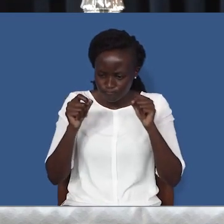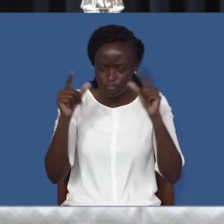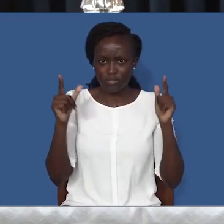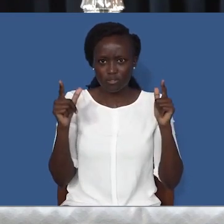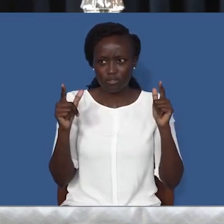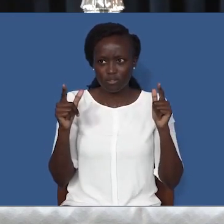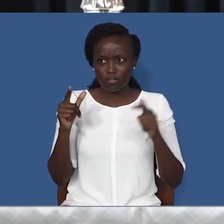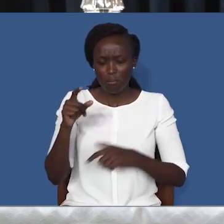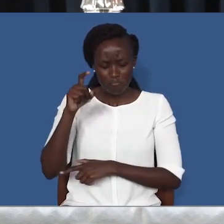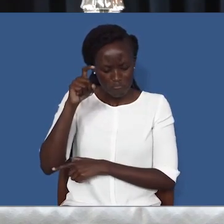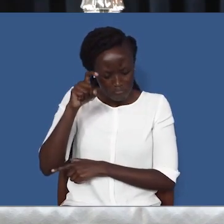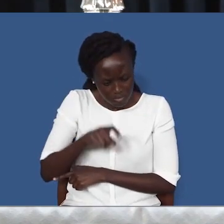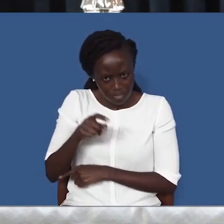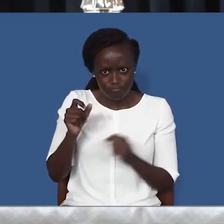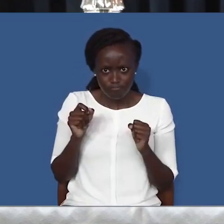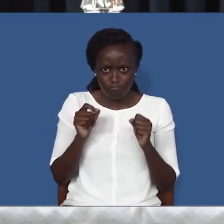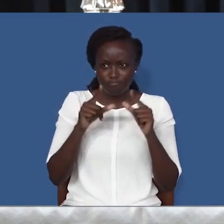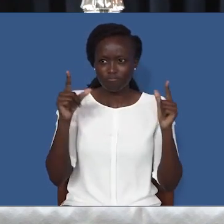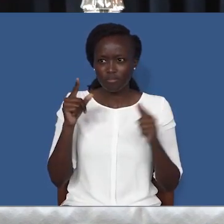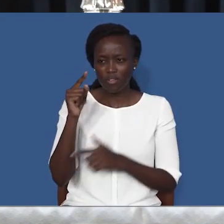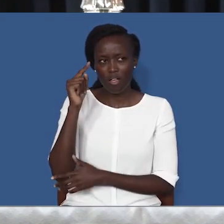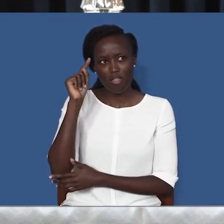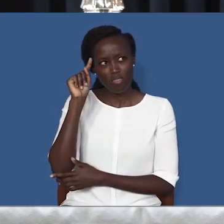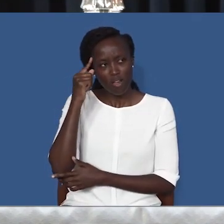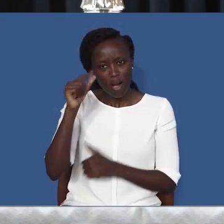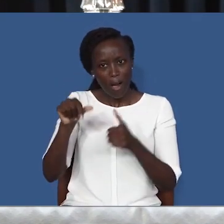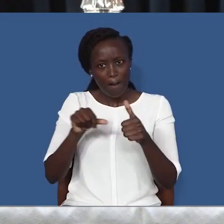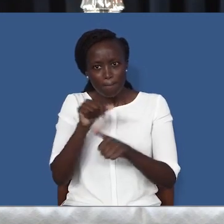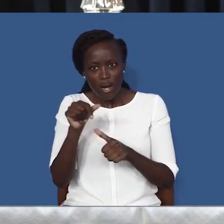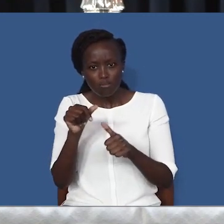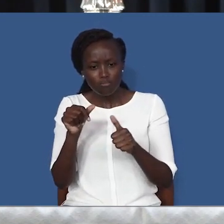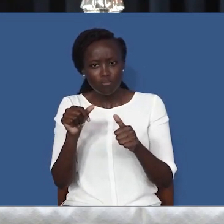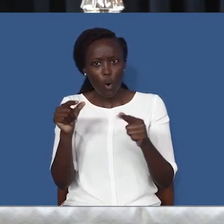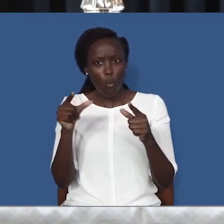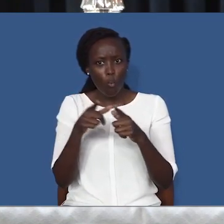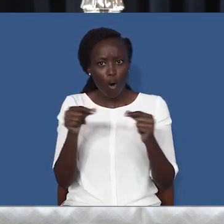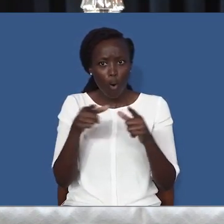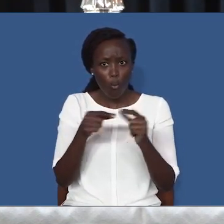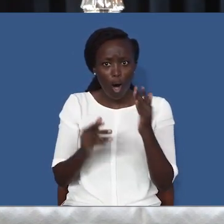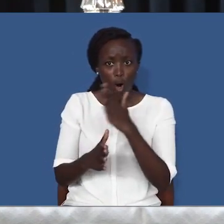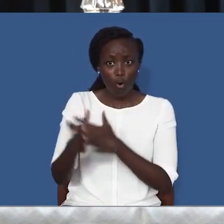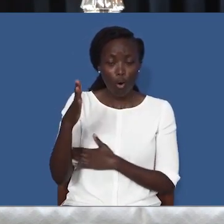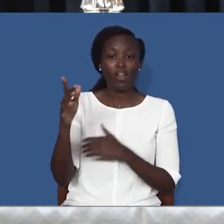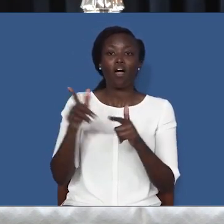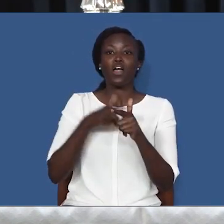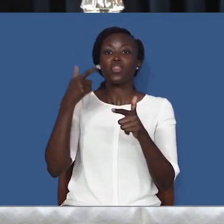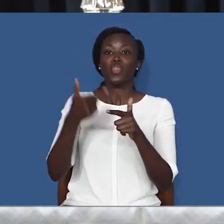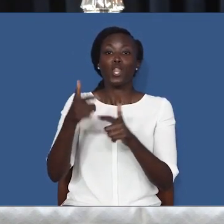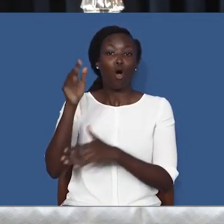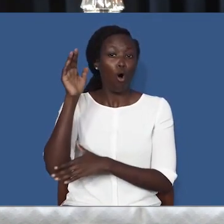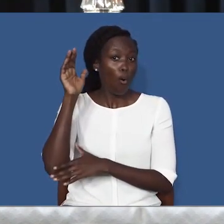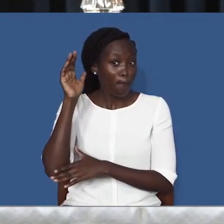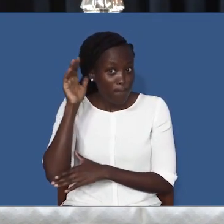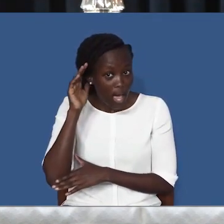meditate. Sit up and think about the word of God. And then stand and apply what God is